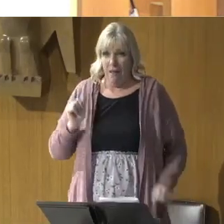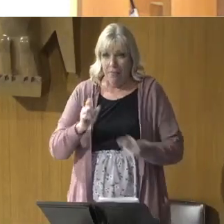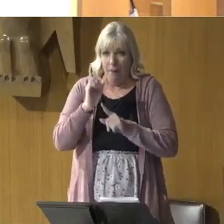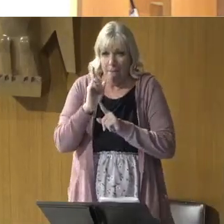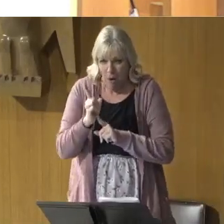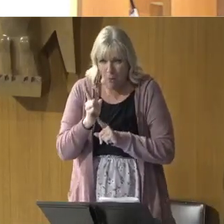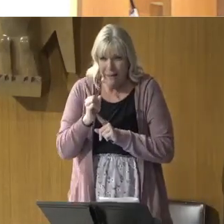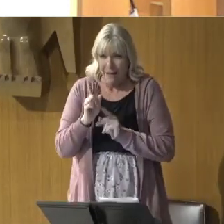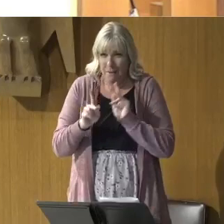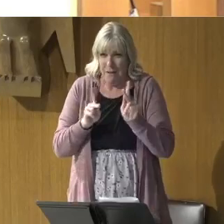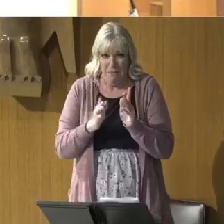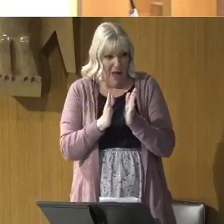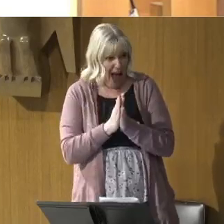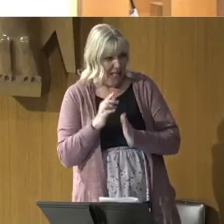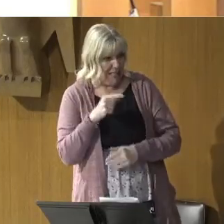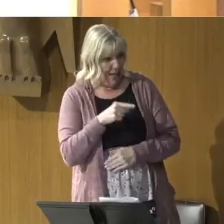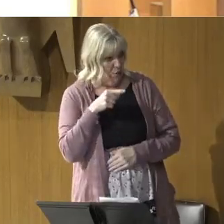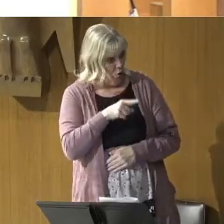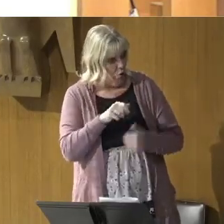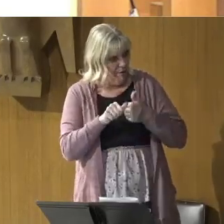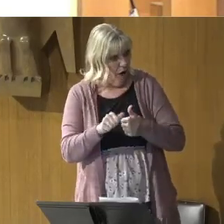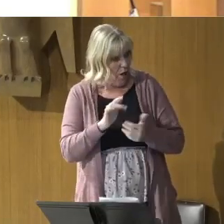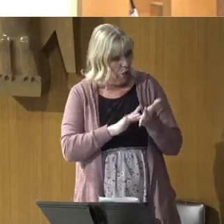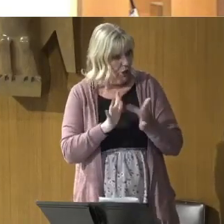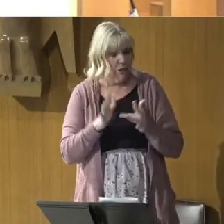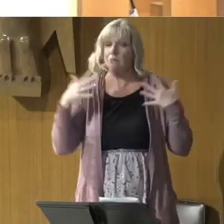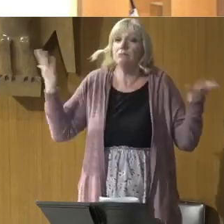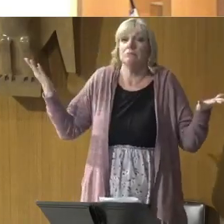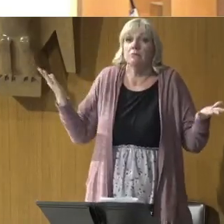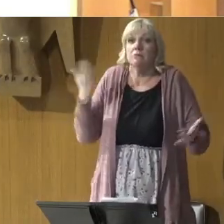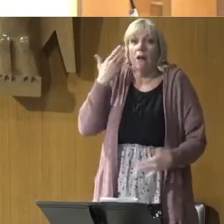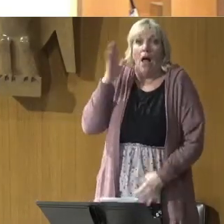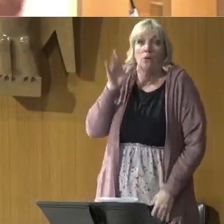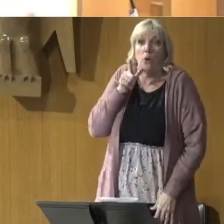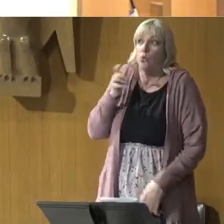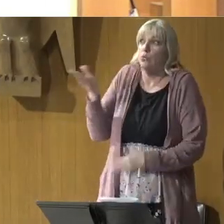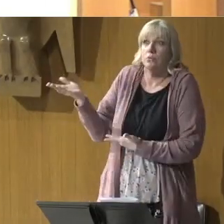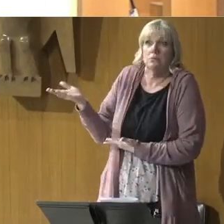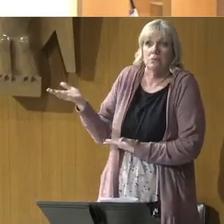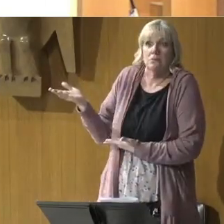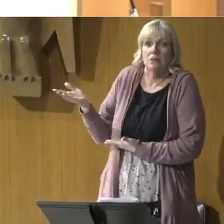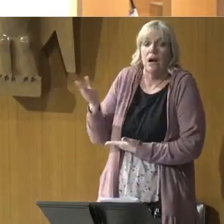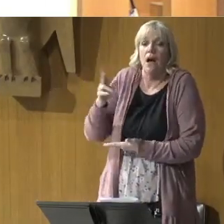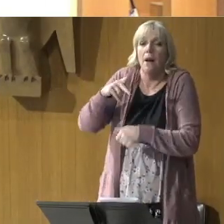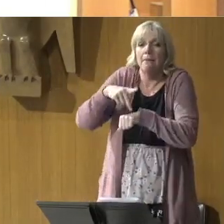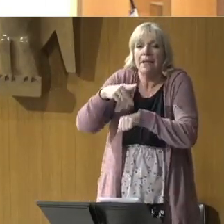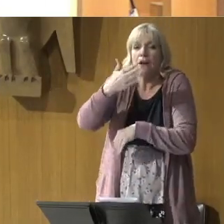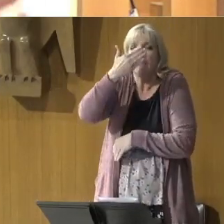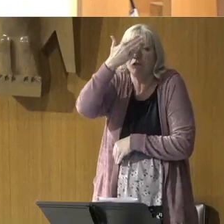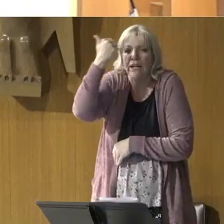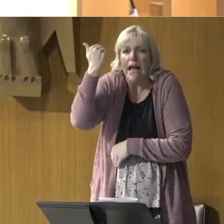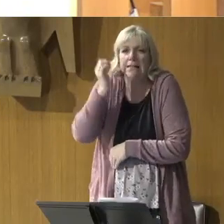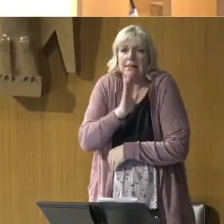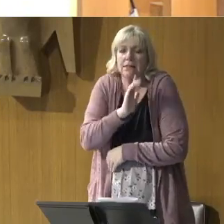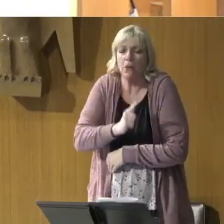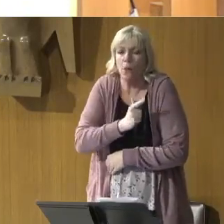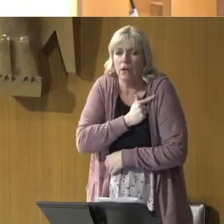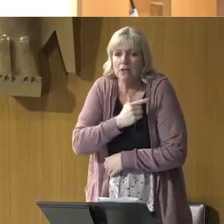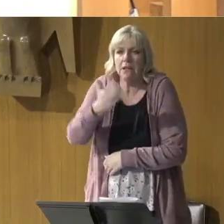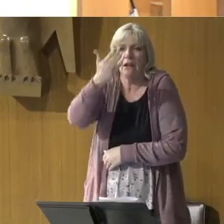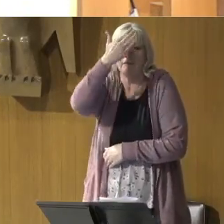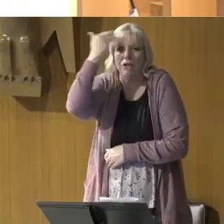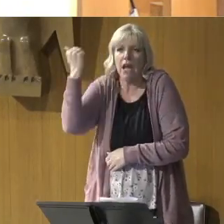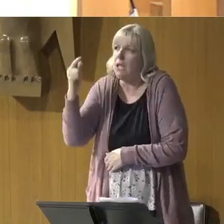if he's a follower of Jesus, he will deny ever knowing Jesus. Peter forgets to be loyal. He forgets Jesus'